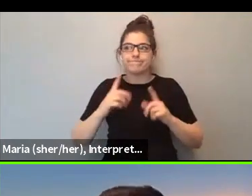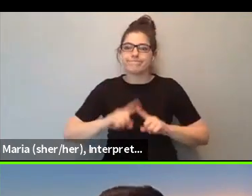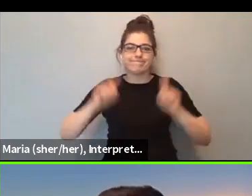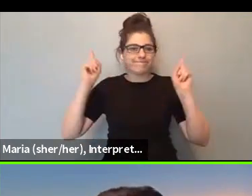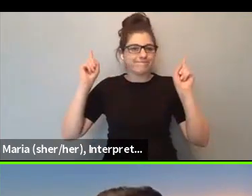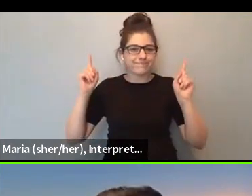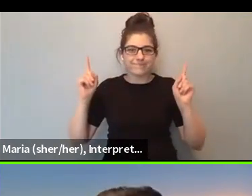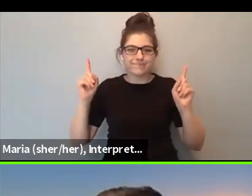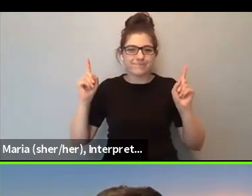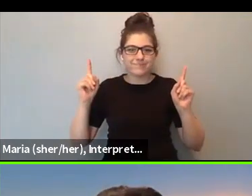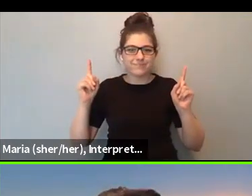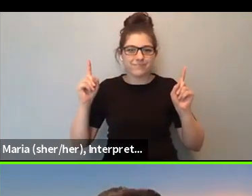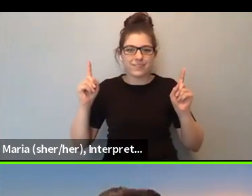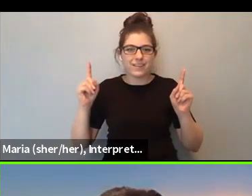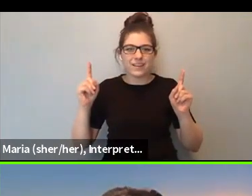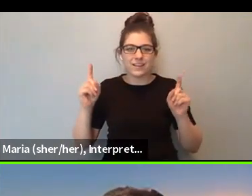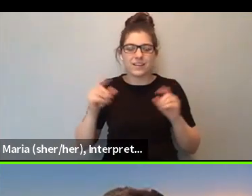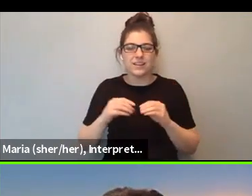That said,